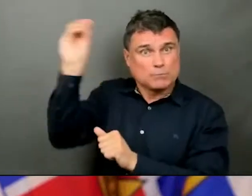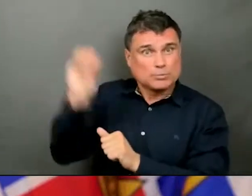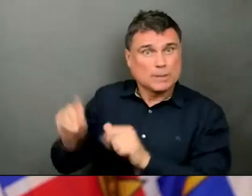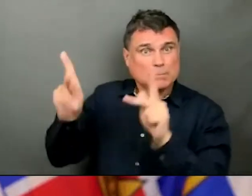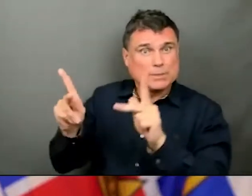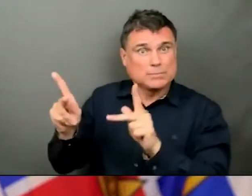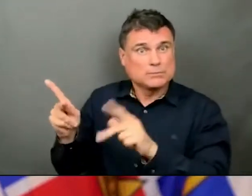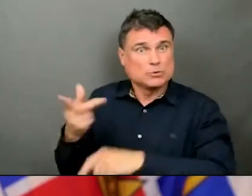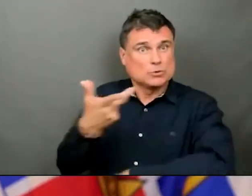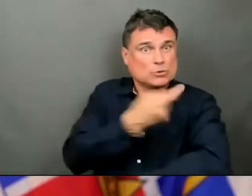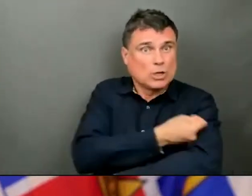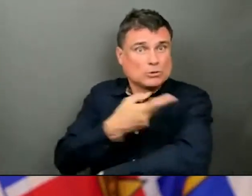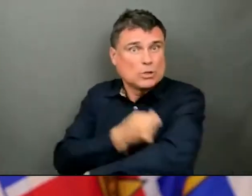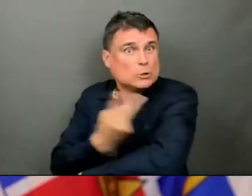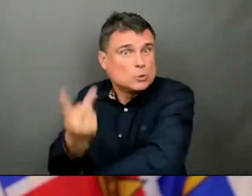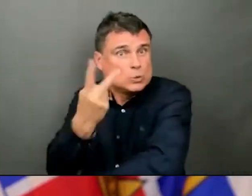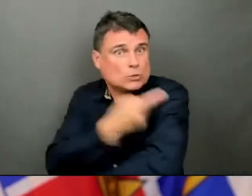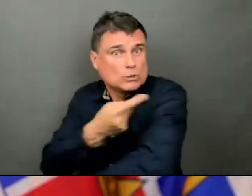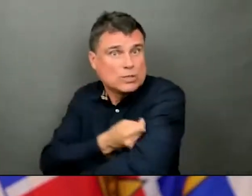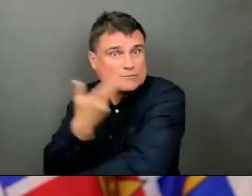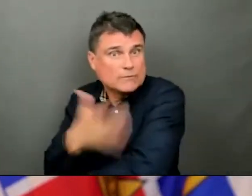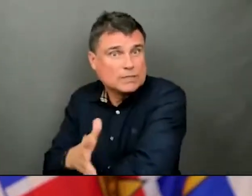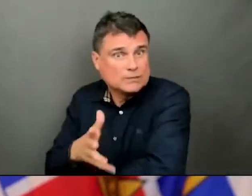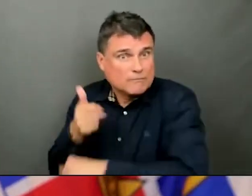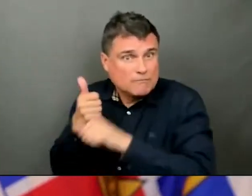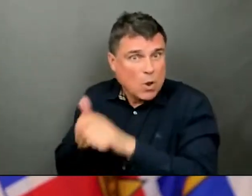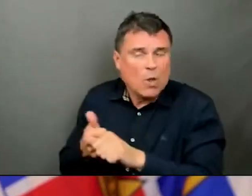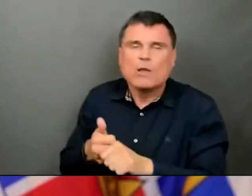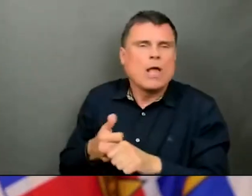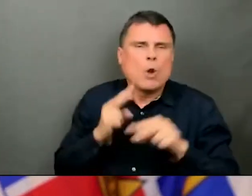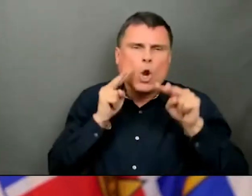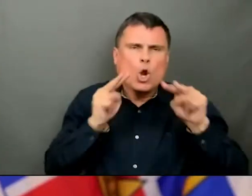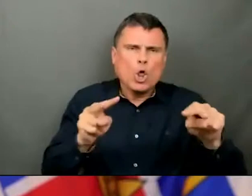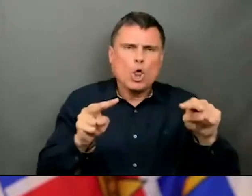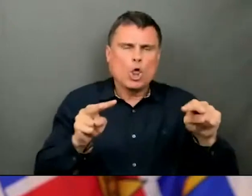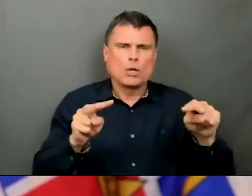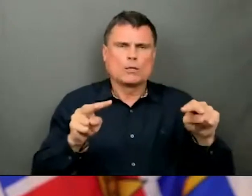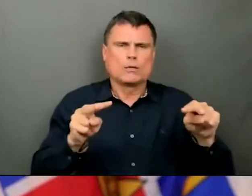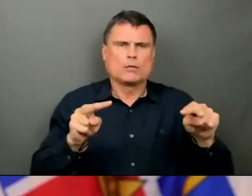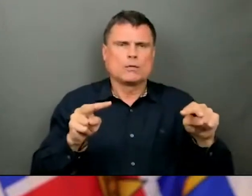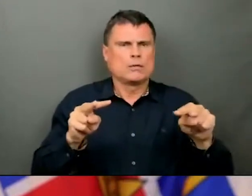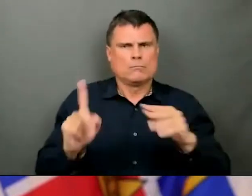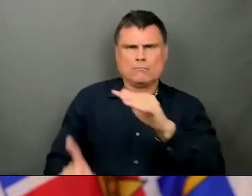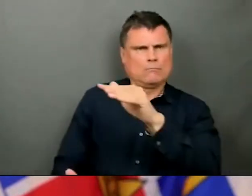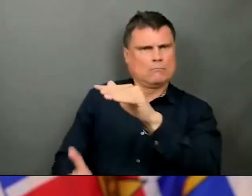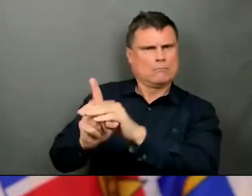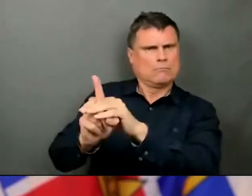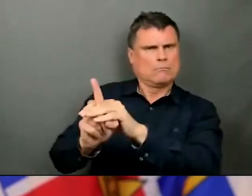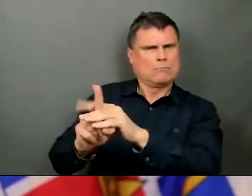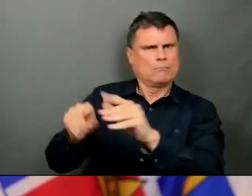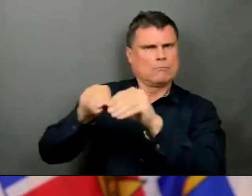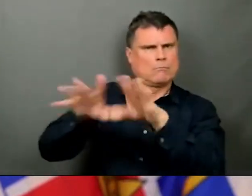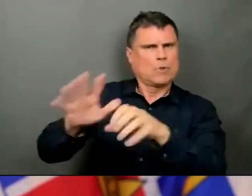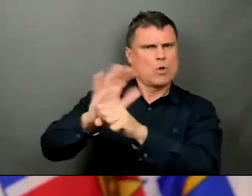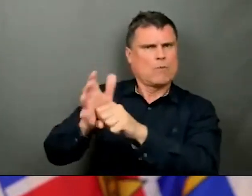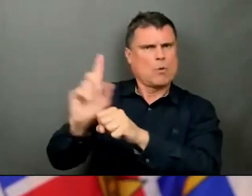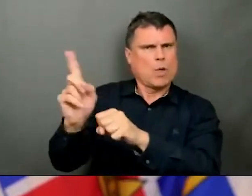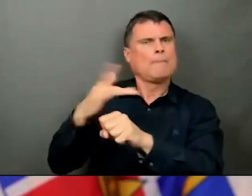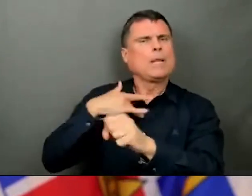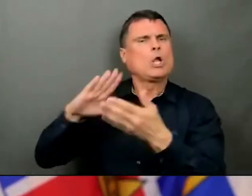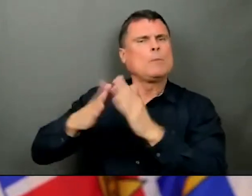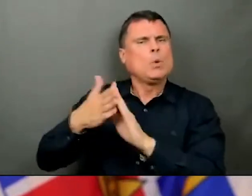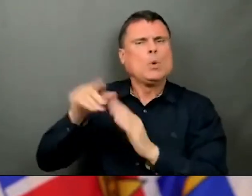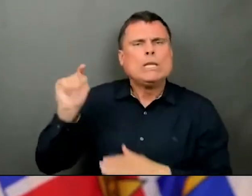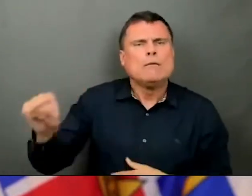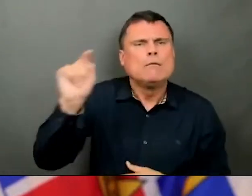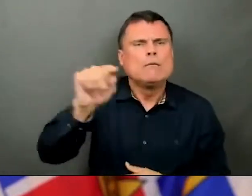dose. We're also looking at the trends in transmission in our communities. And I know we spend a lot of time thinking about the day-to-day numbers,